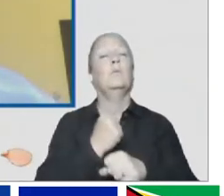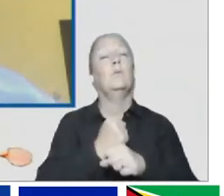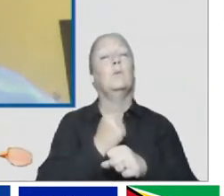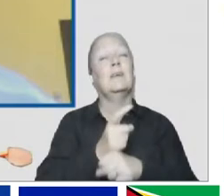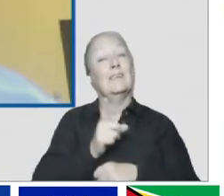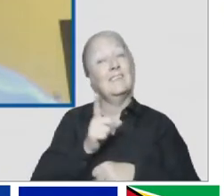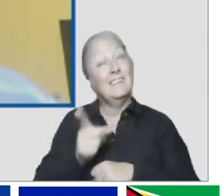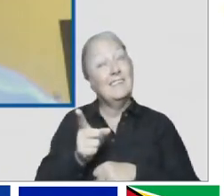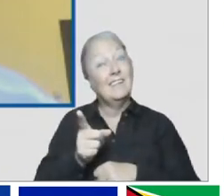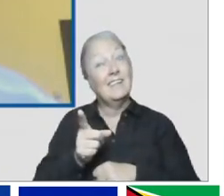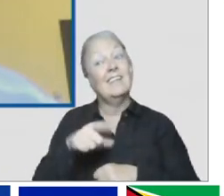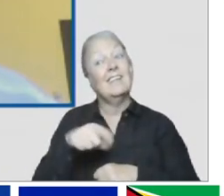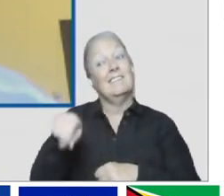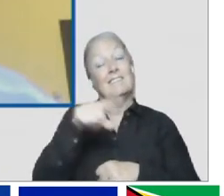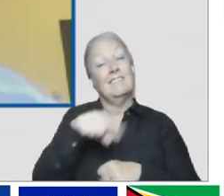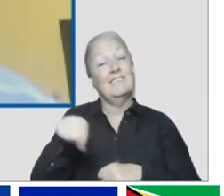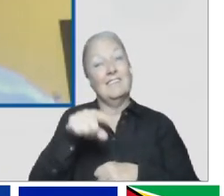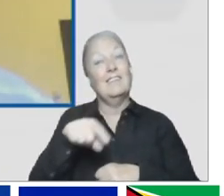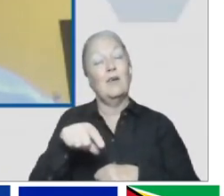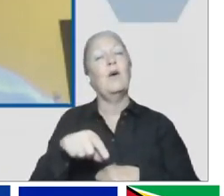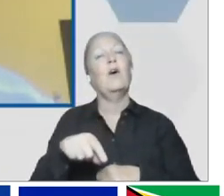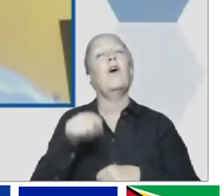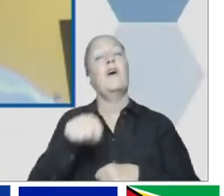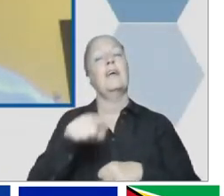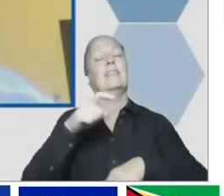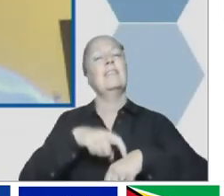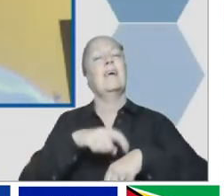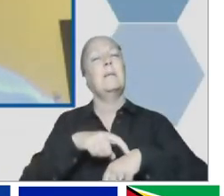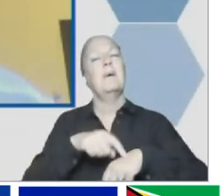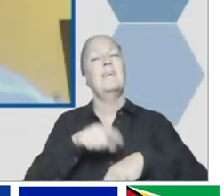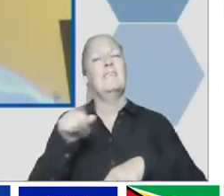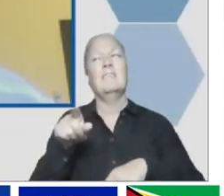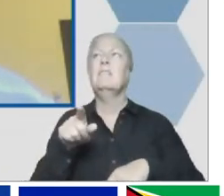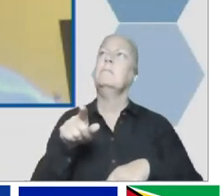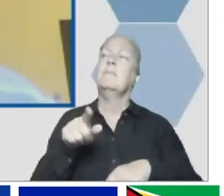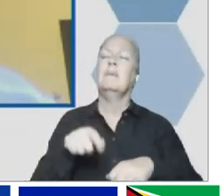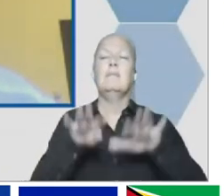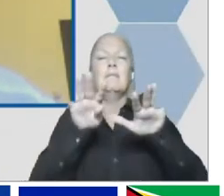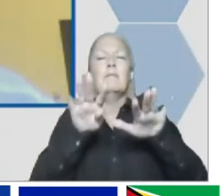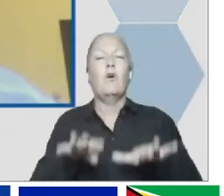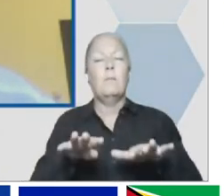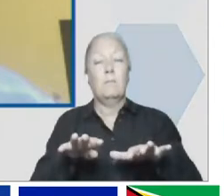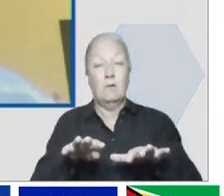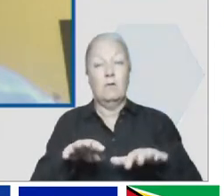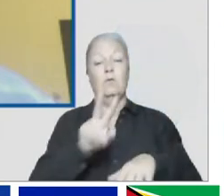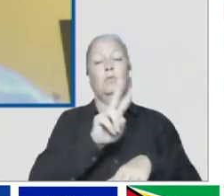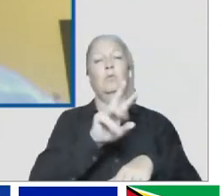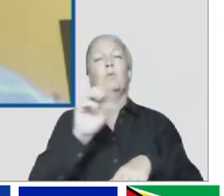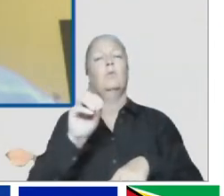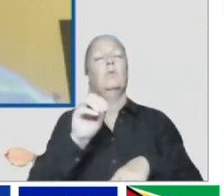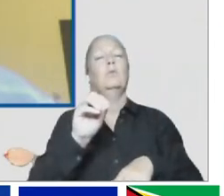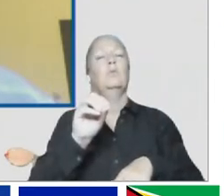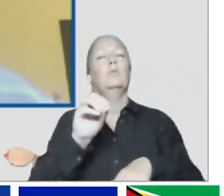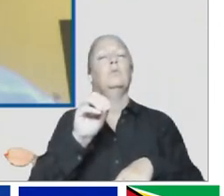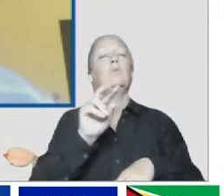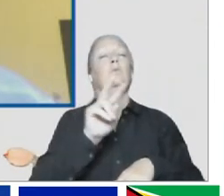beginning of a pandemic up till October last year, and could see the professionalism which was introduced into the topic in